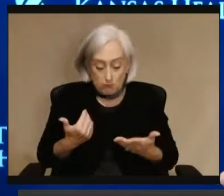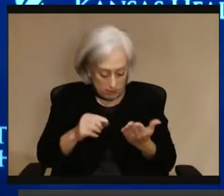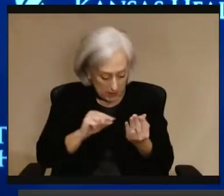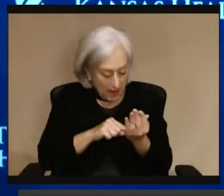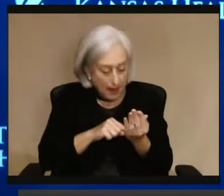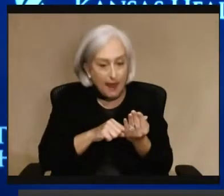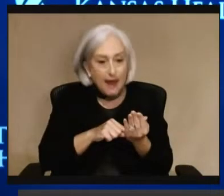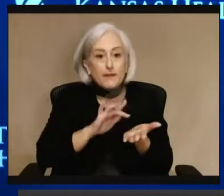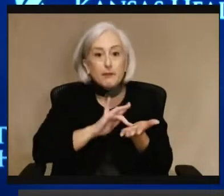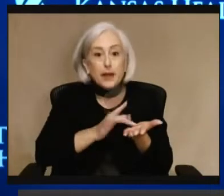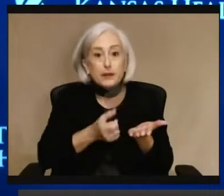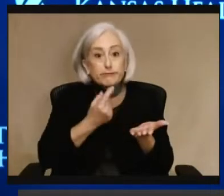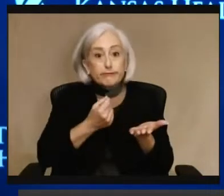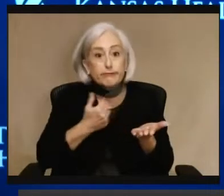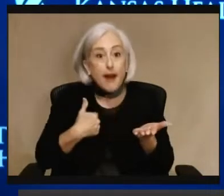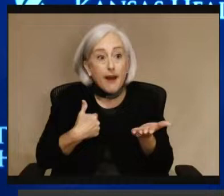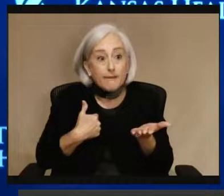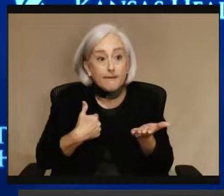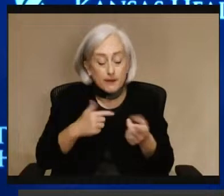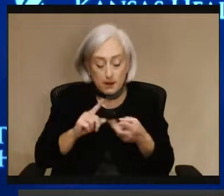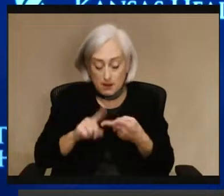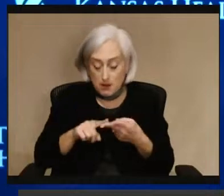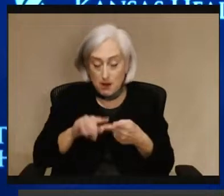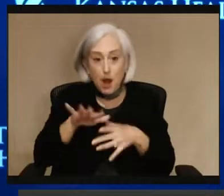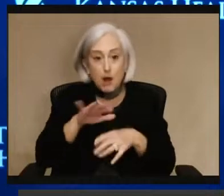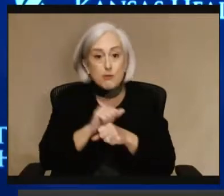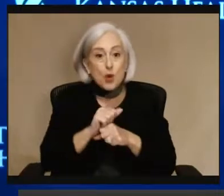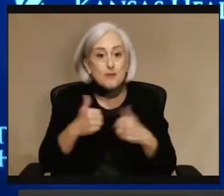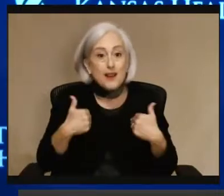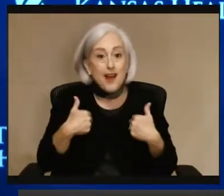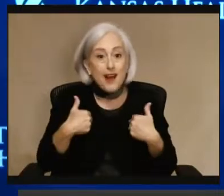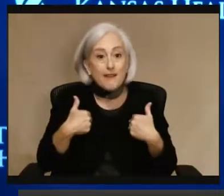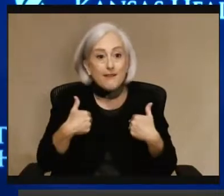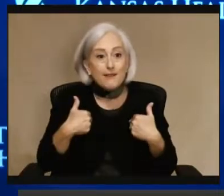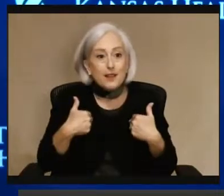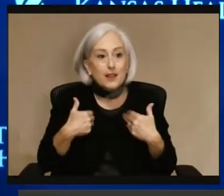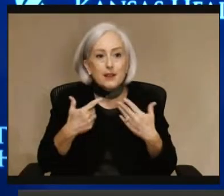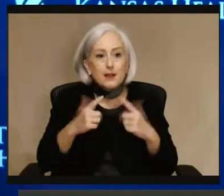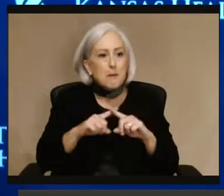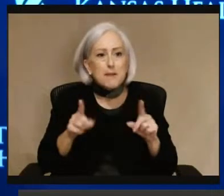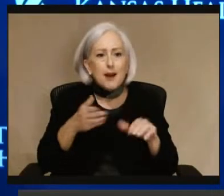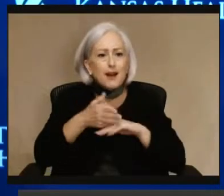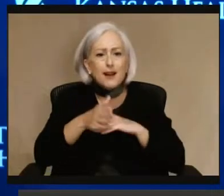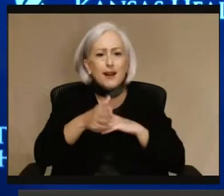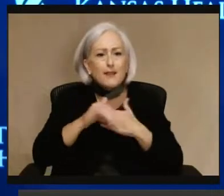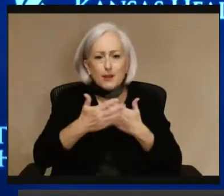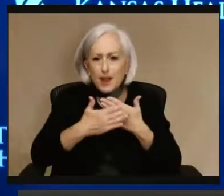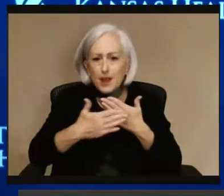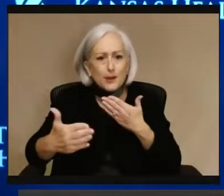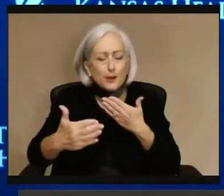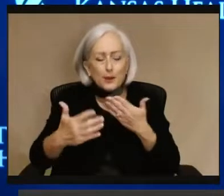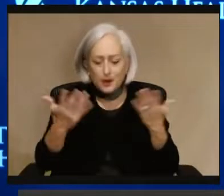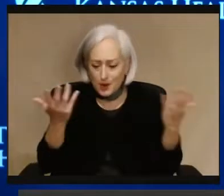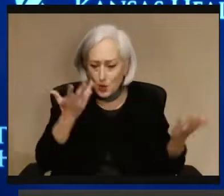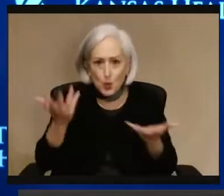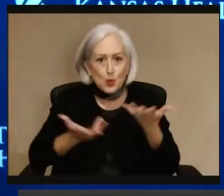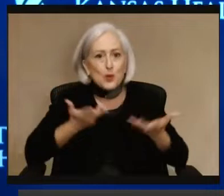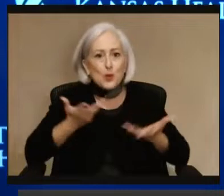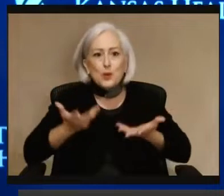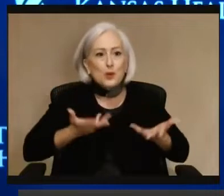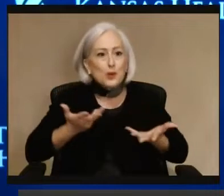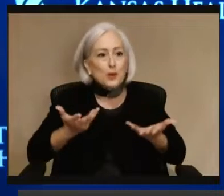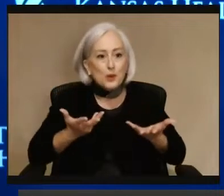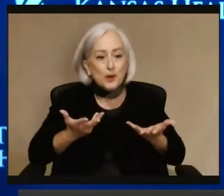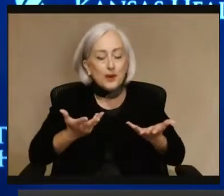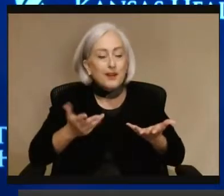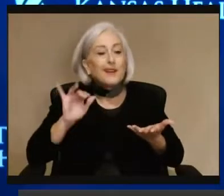said, best of luck. And I think that that's what happens all too often, especially with mental health. It's something that people just want to